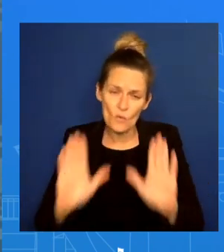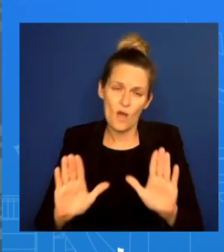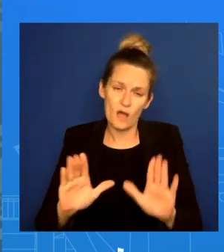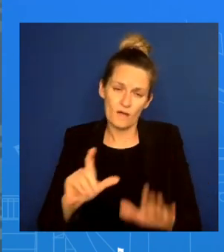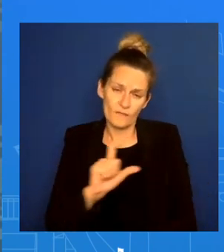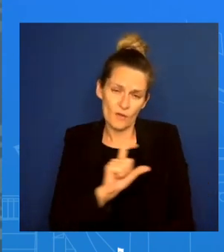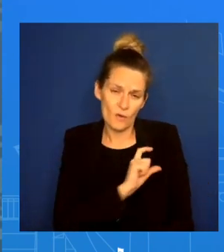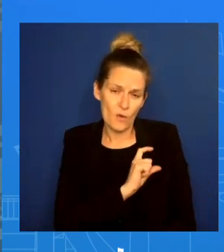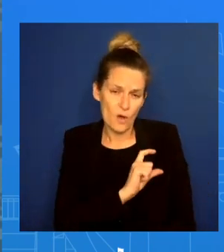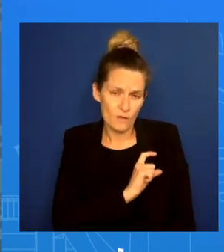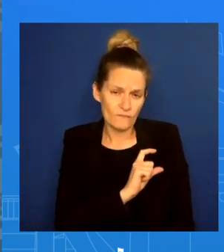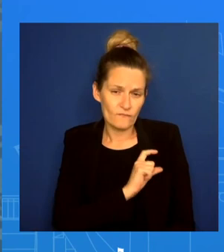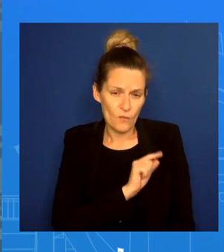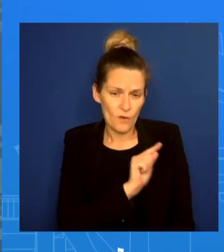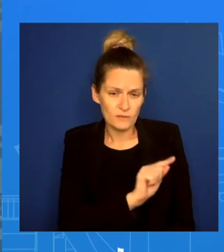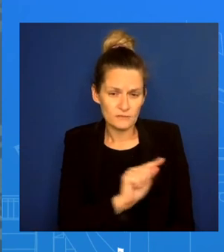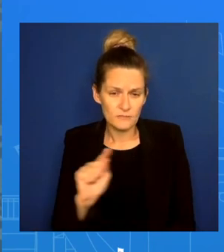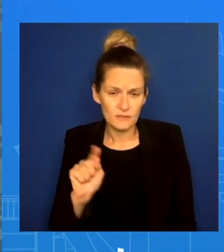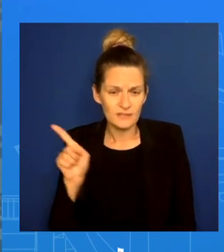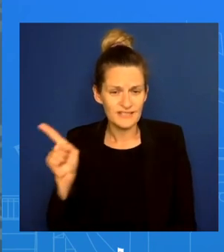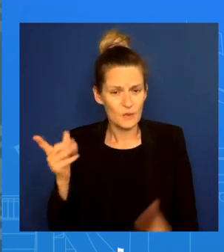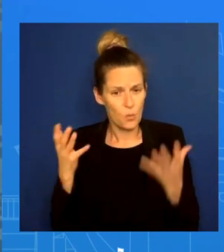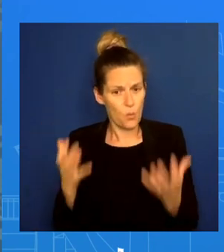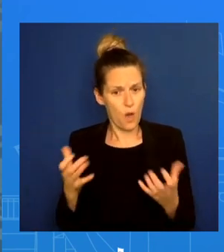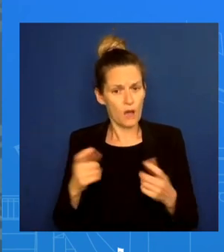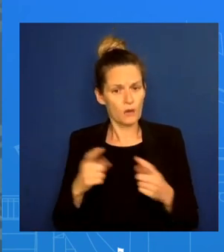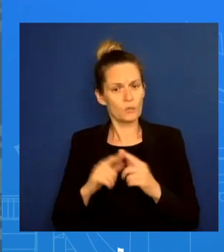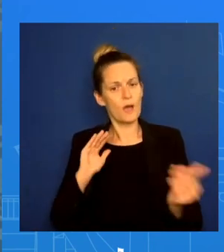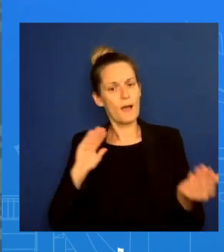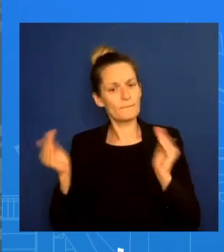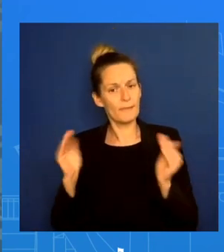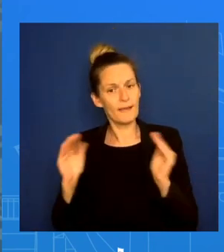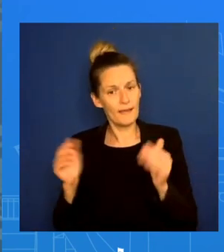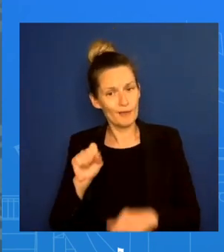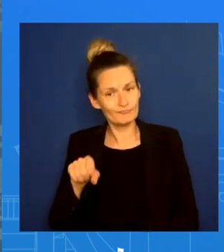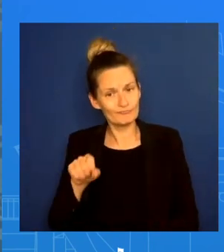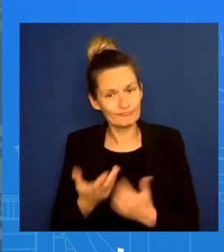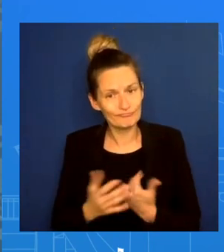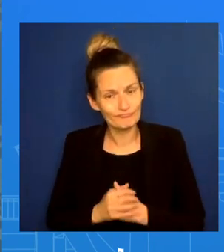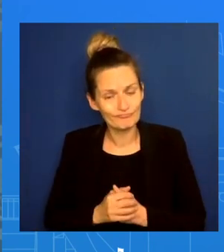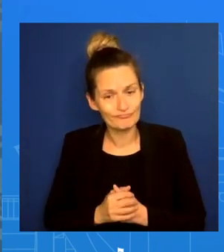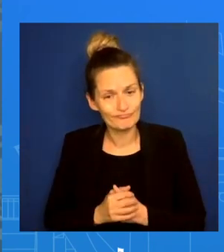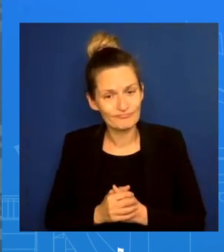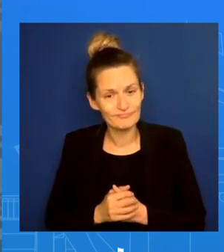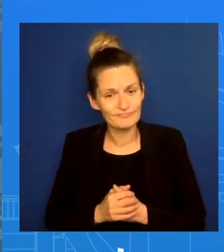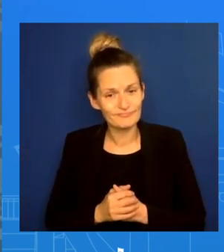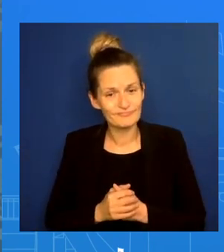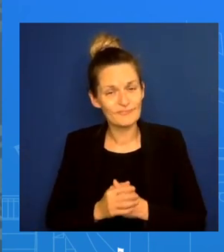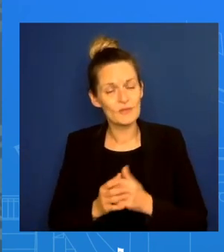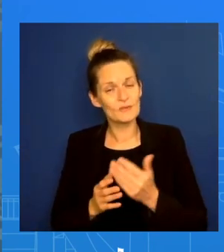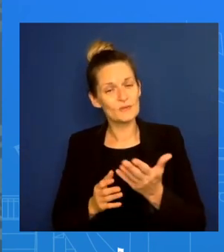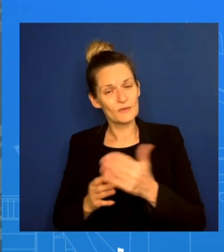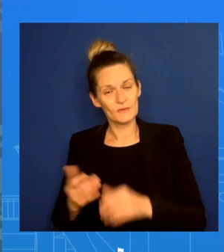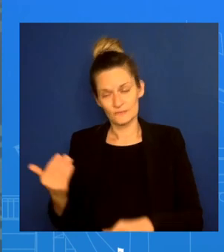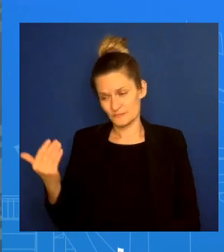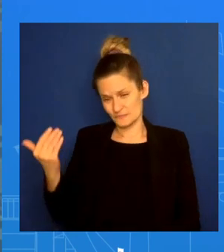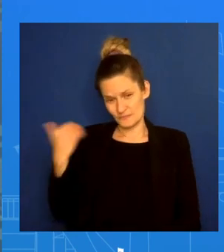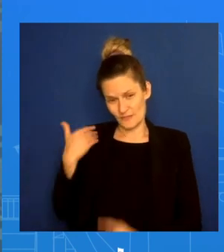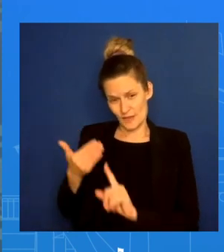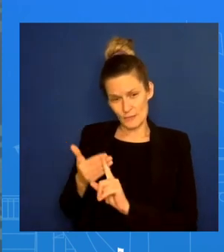to what we saw his predecessor, Donald Trump, do on that very day, which is instead